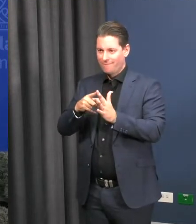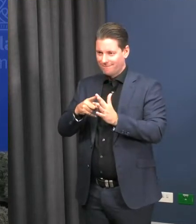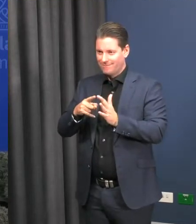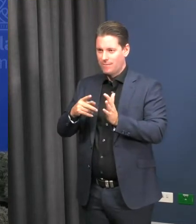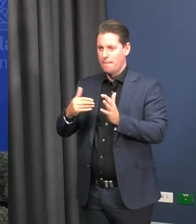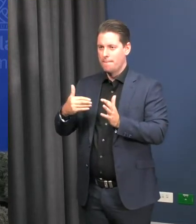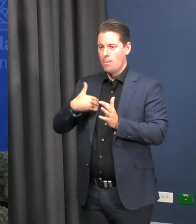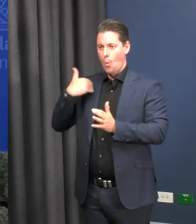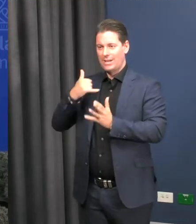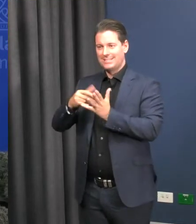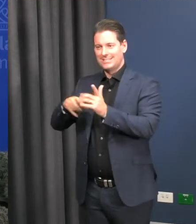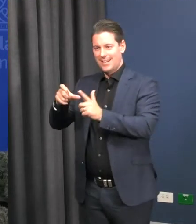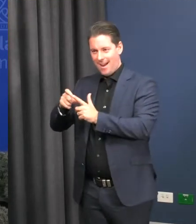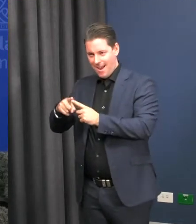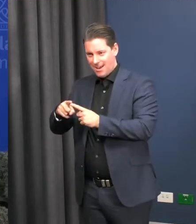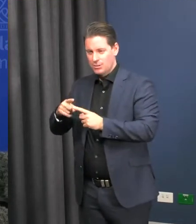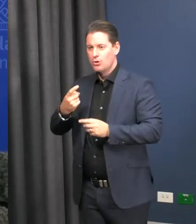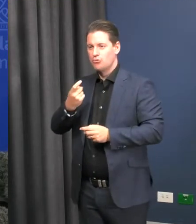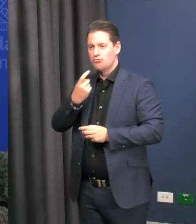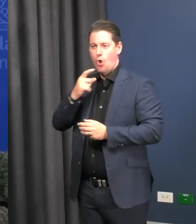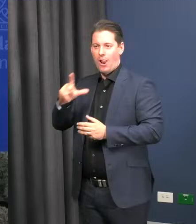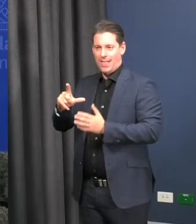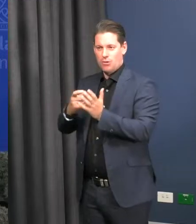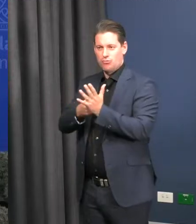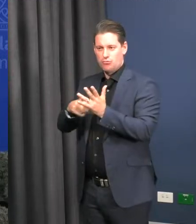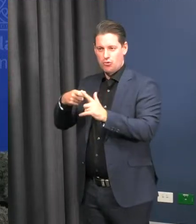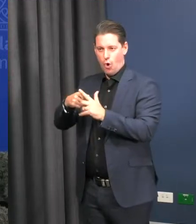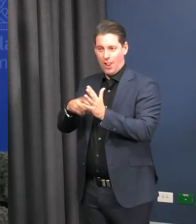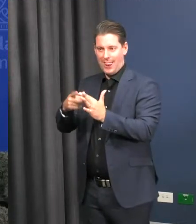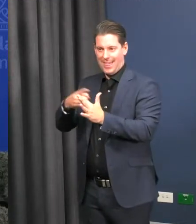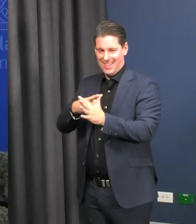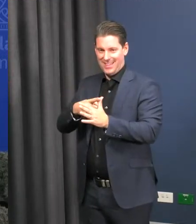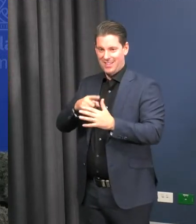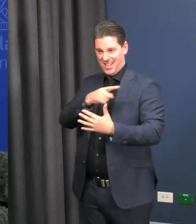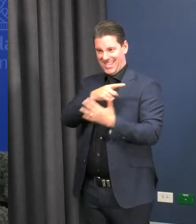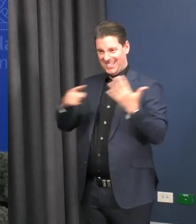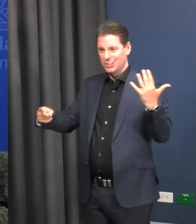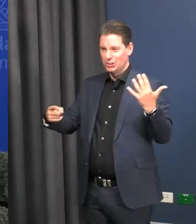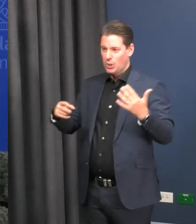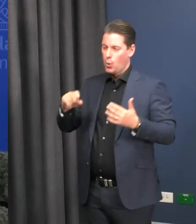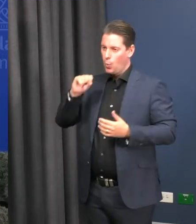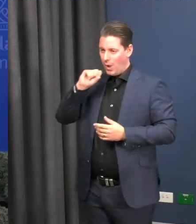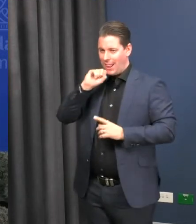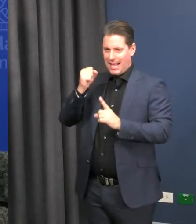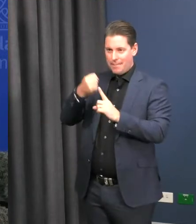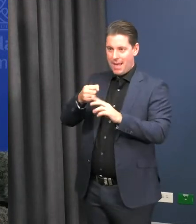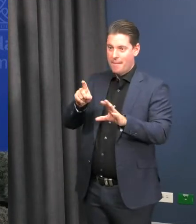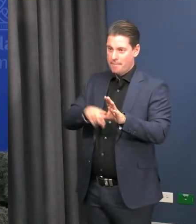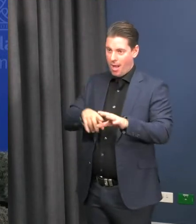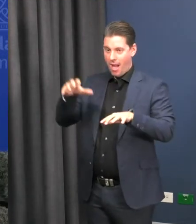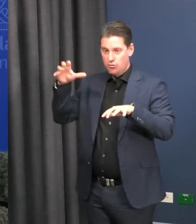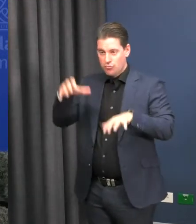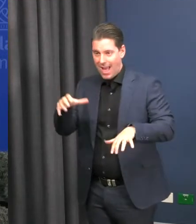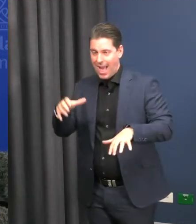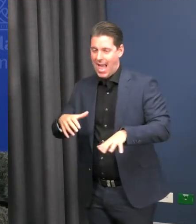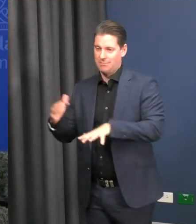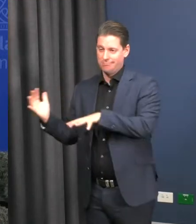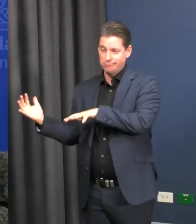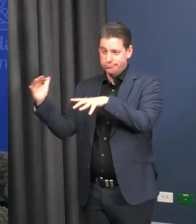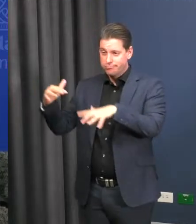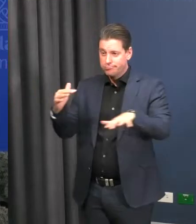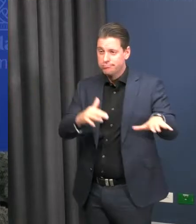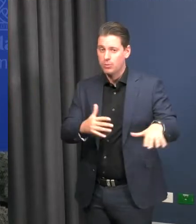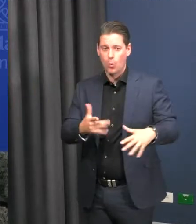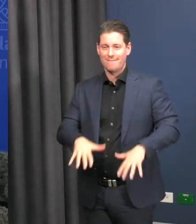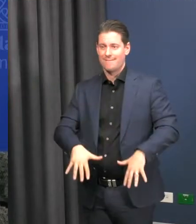Almost 20,000 properties have the potential to be impacted by some form of inundation or flooding. Obviously, a number